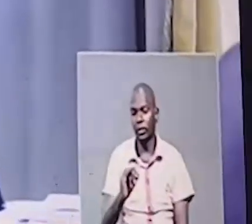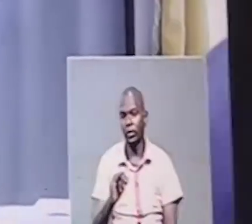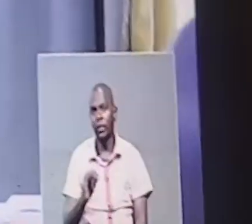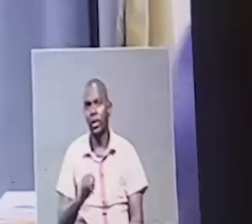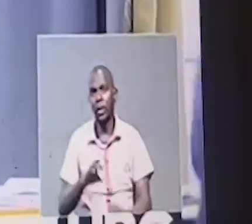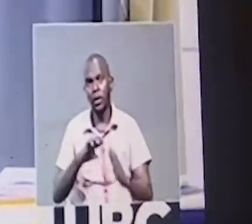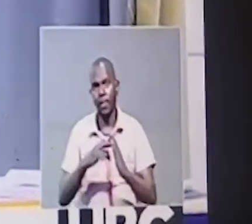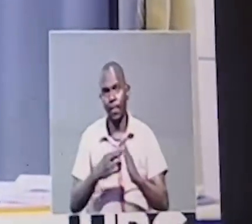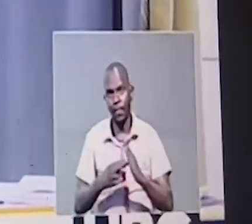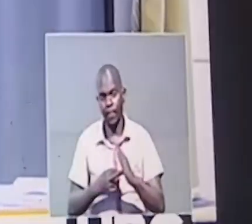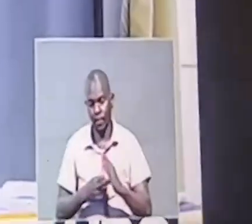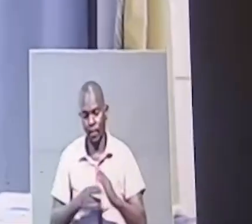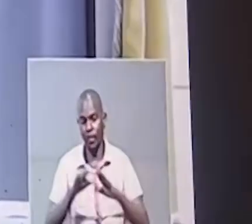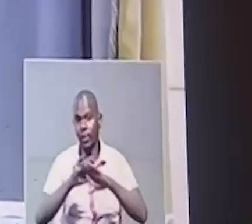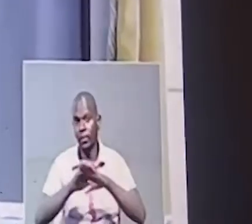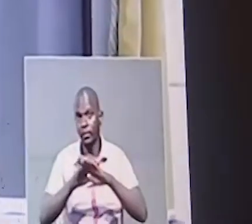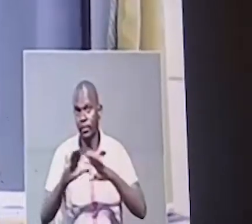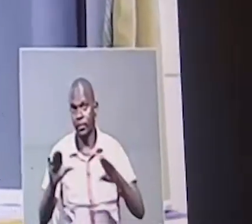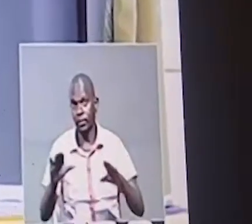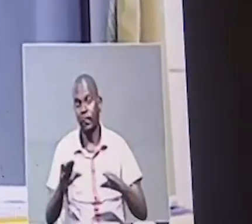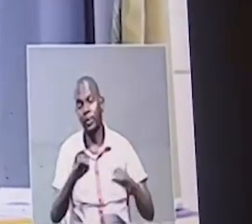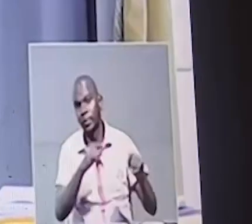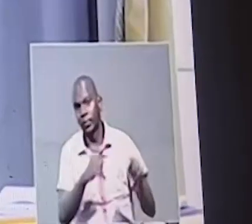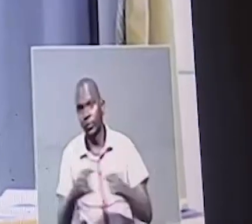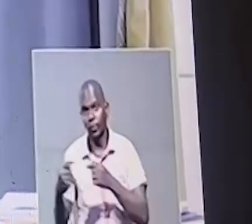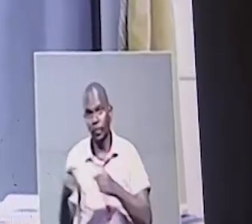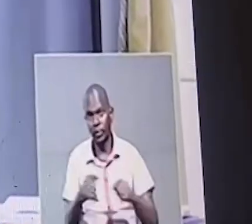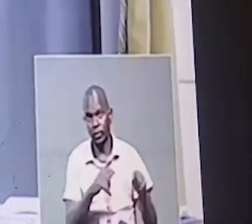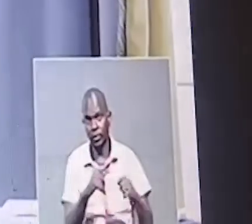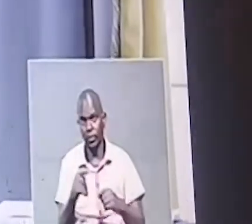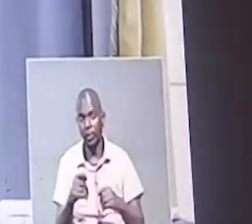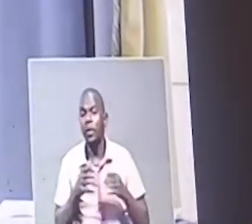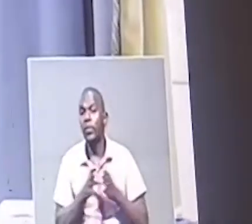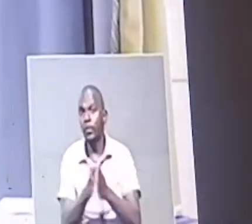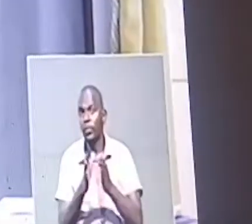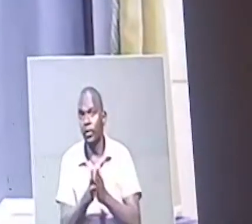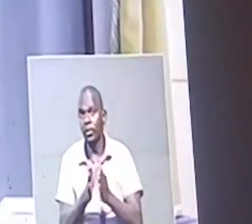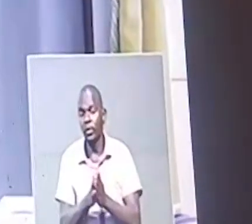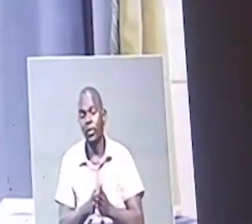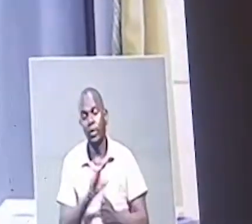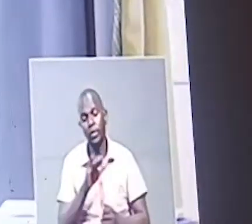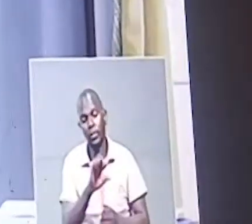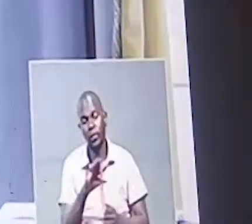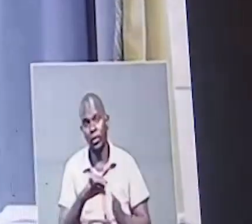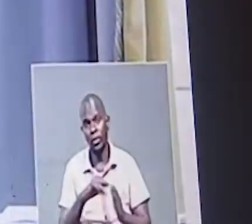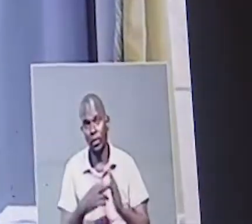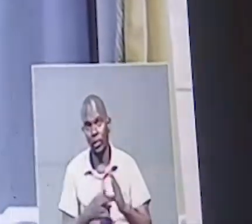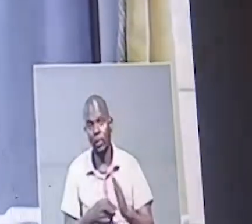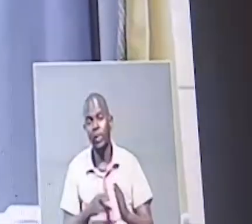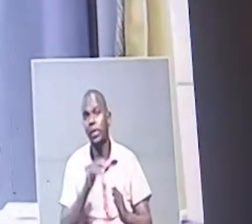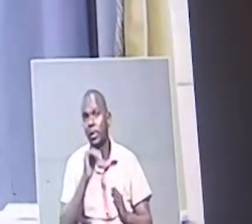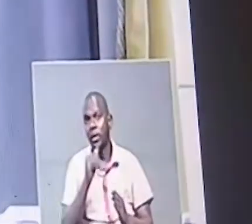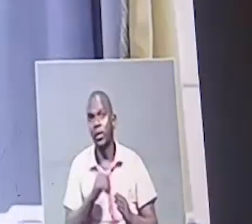Our rules are very, very clear, and I discussed it. I told you the other day. Your rules, they